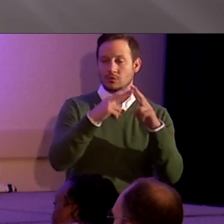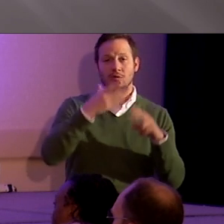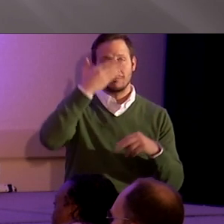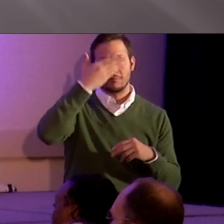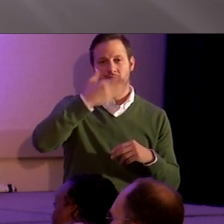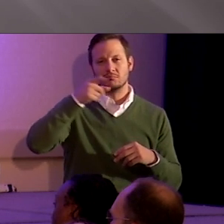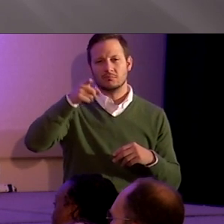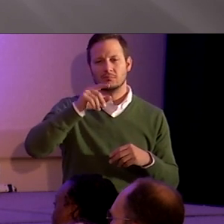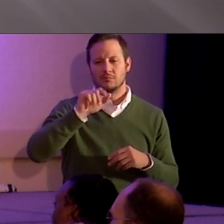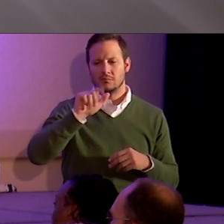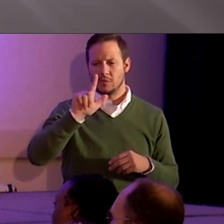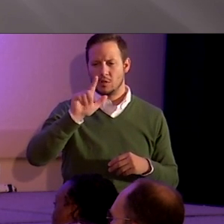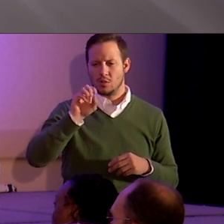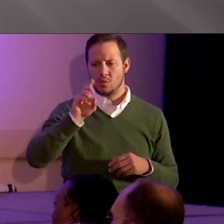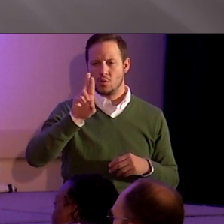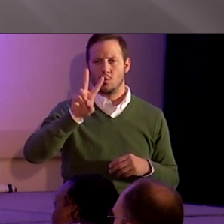for